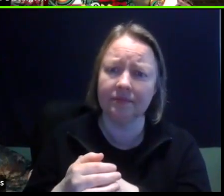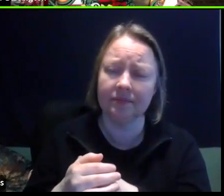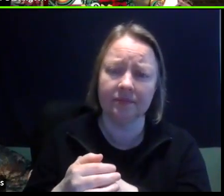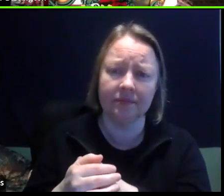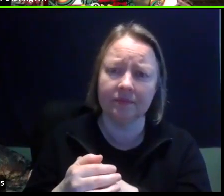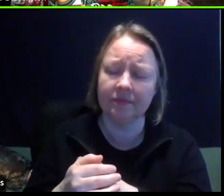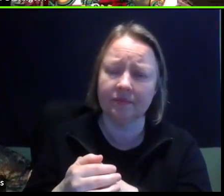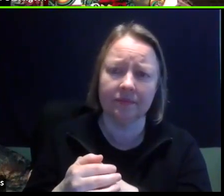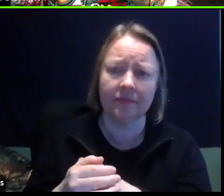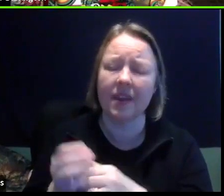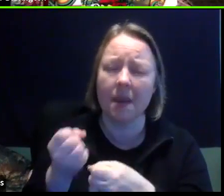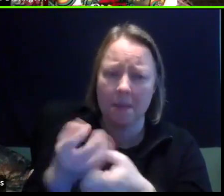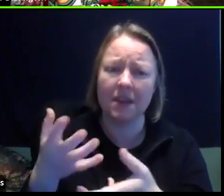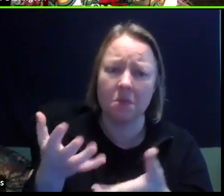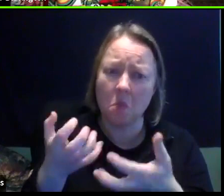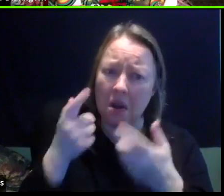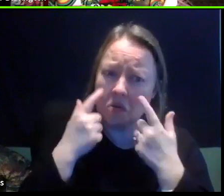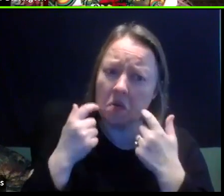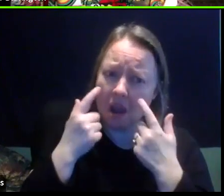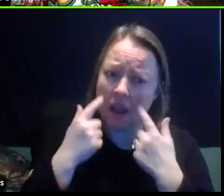it makes me want to cry.